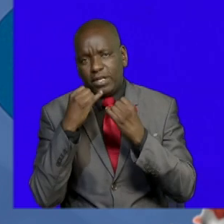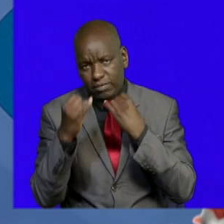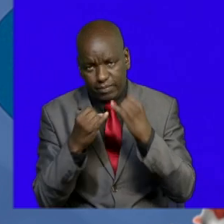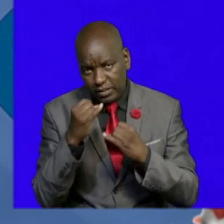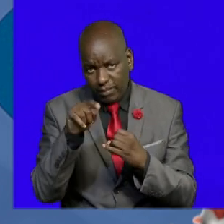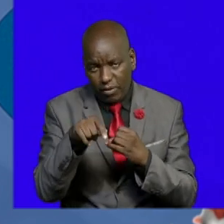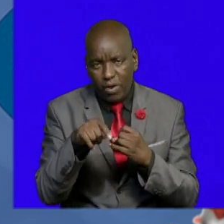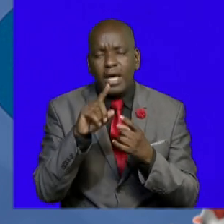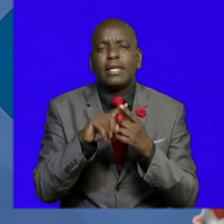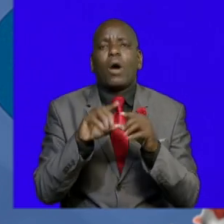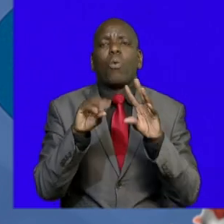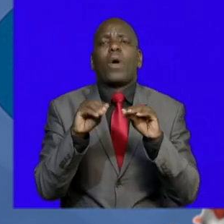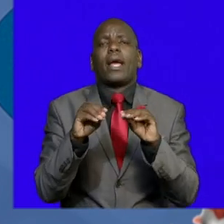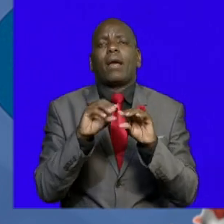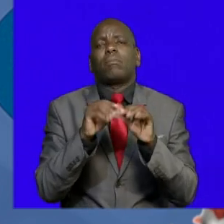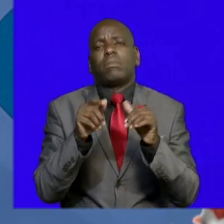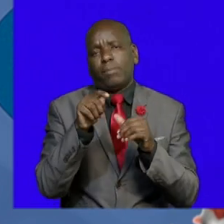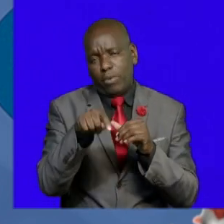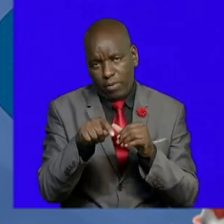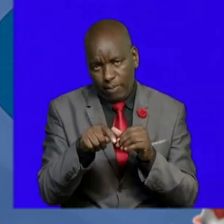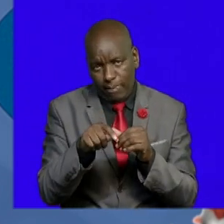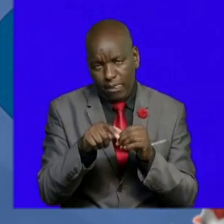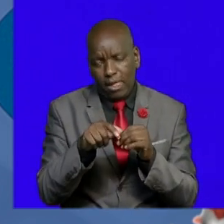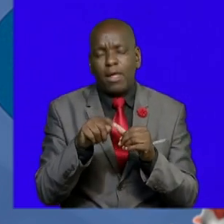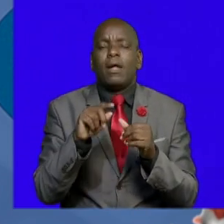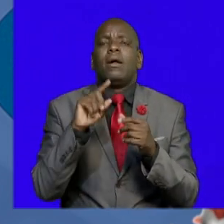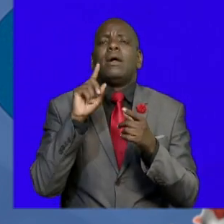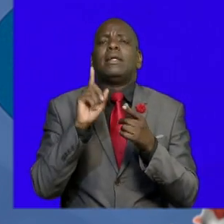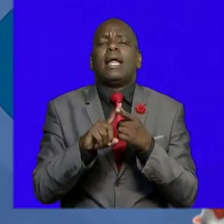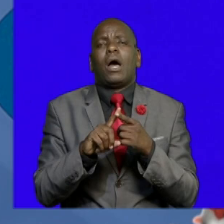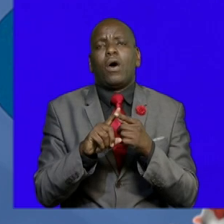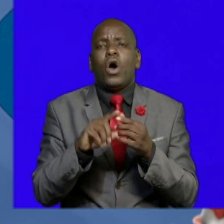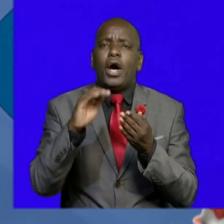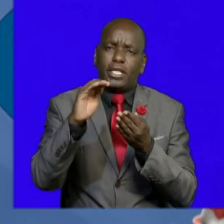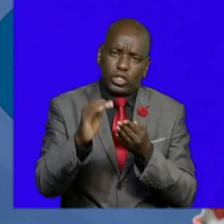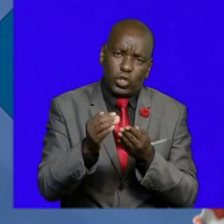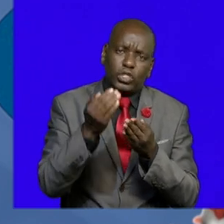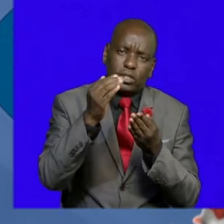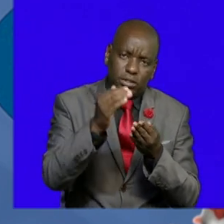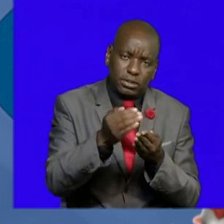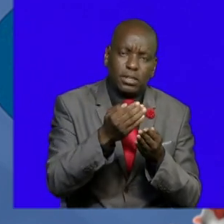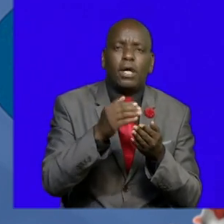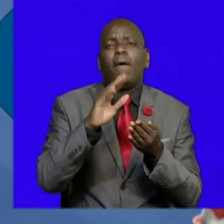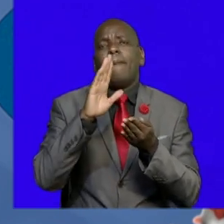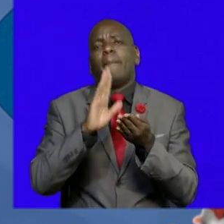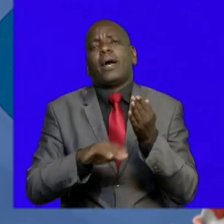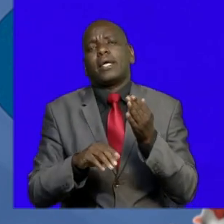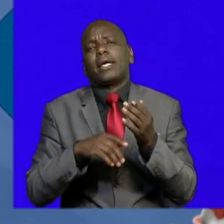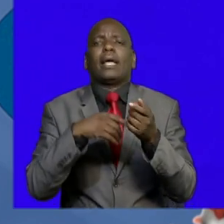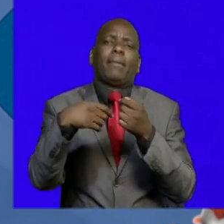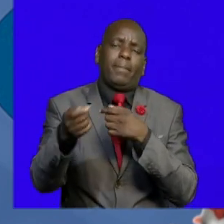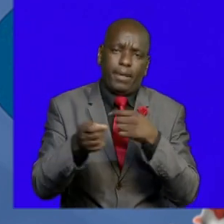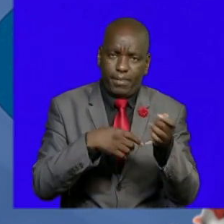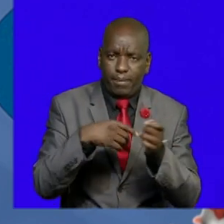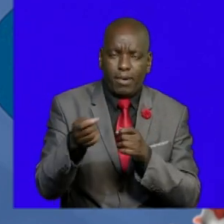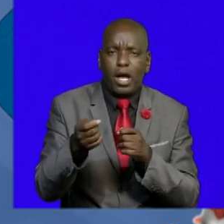Work on this area is also in progress. Resource mobilization for procurement,